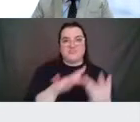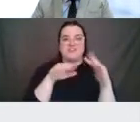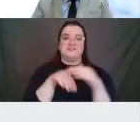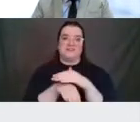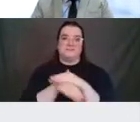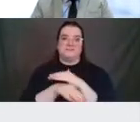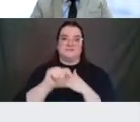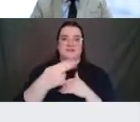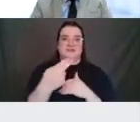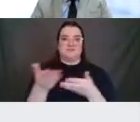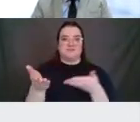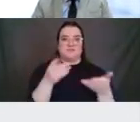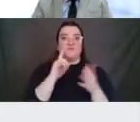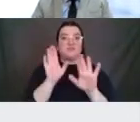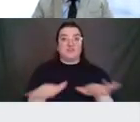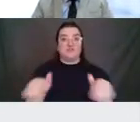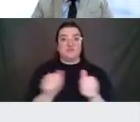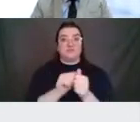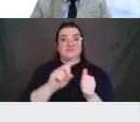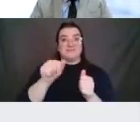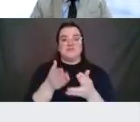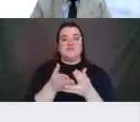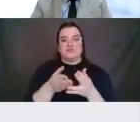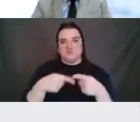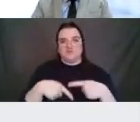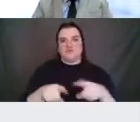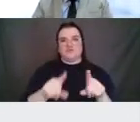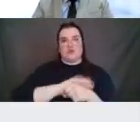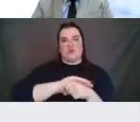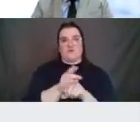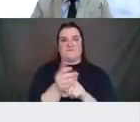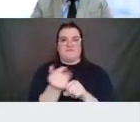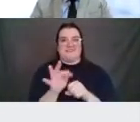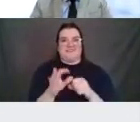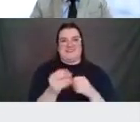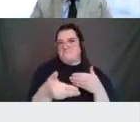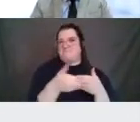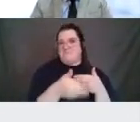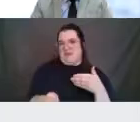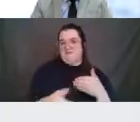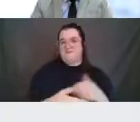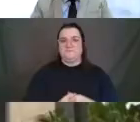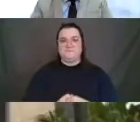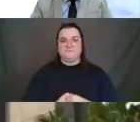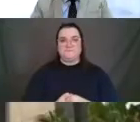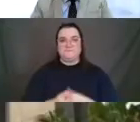services for children with disabilities during COVID-19 and beyond. Next slide.